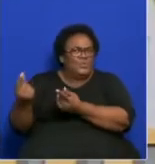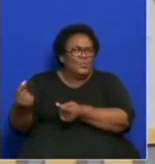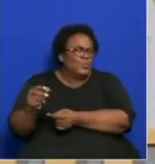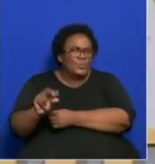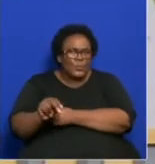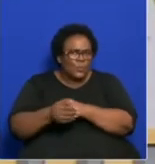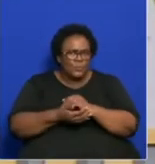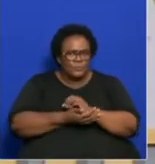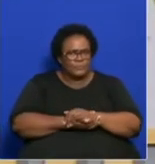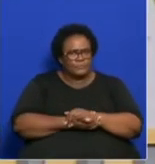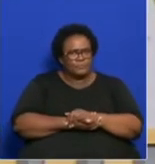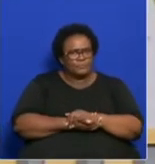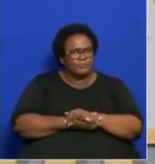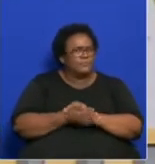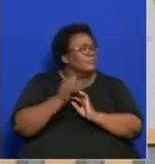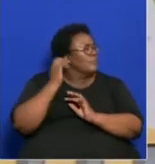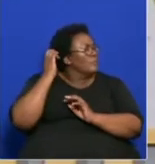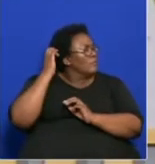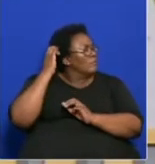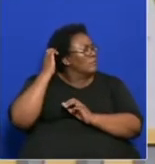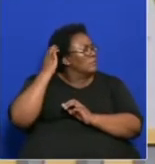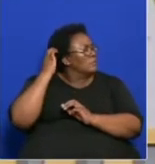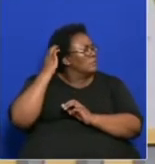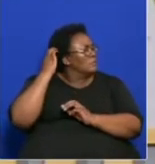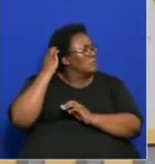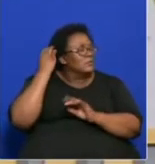Normally, Commissioner, this is how it works.